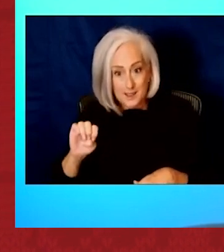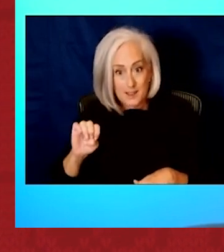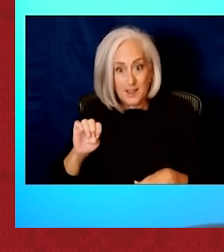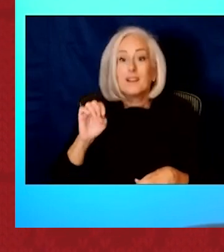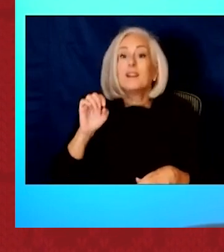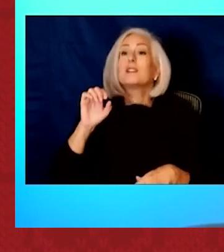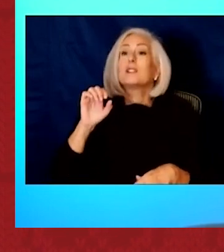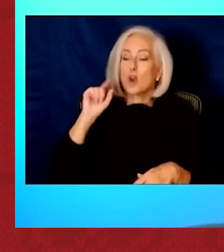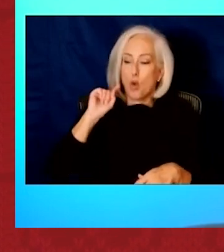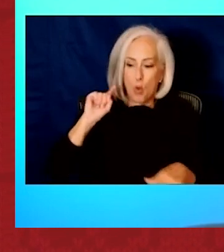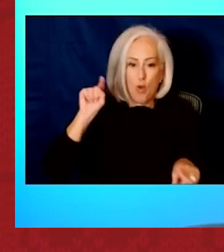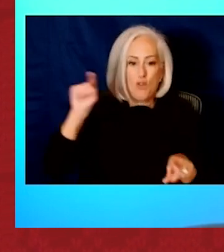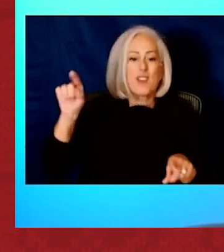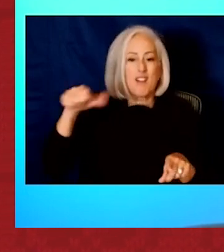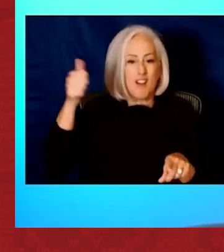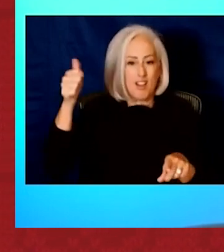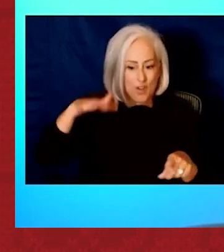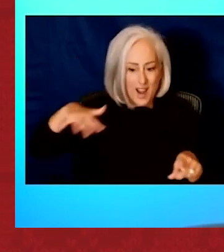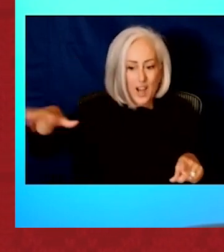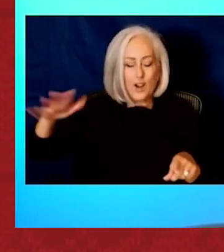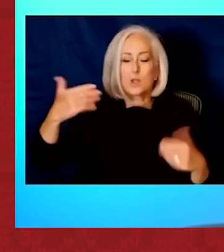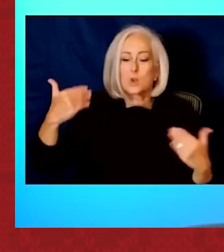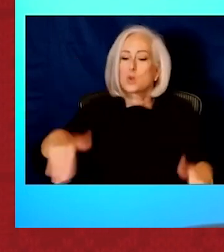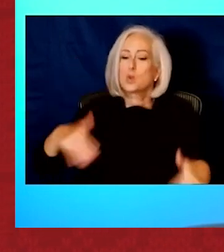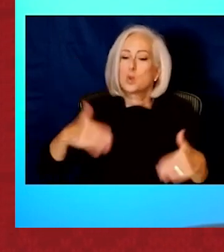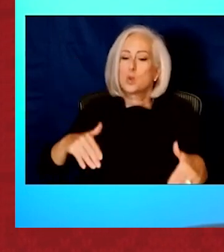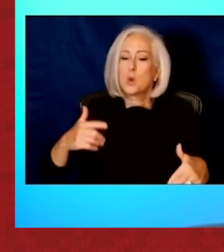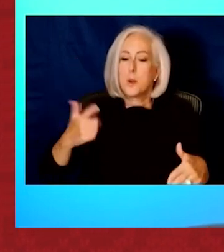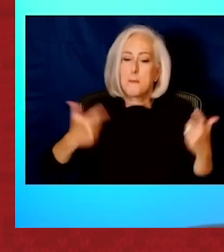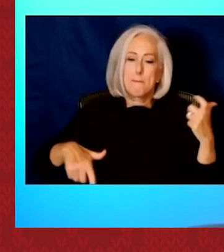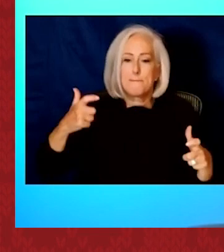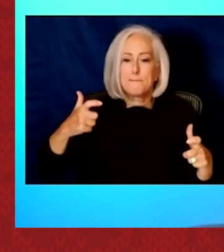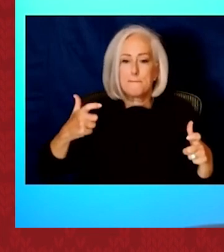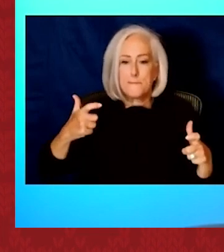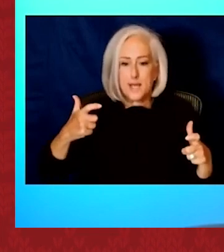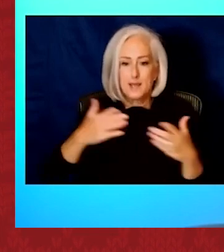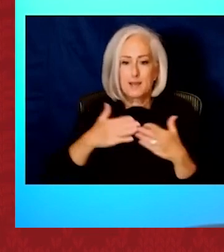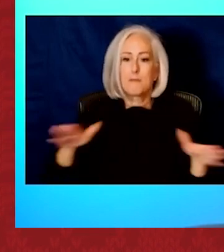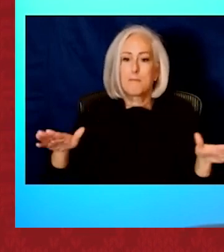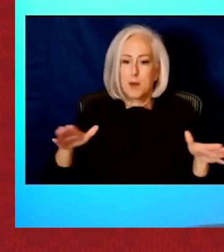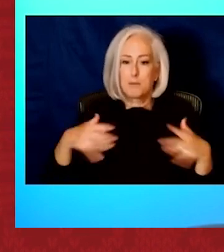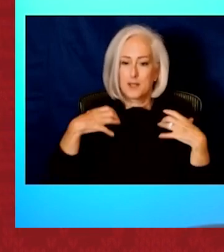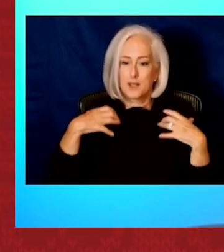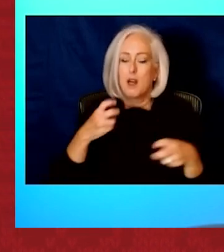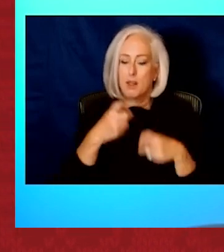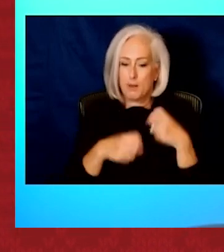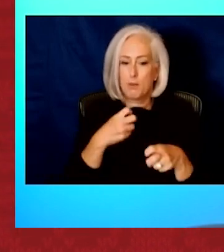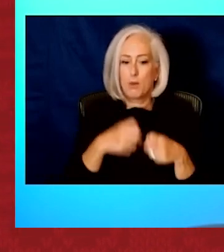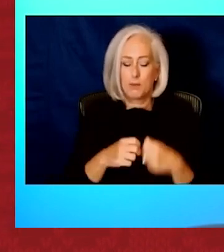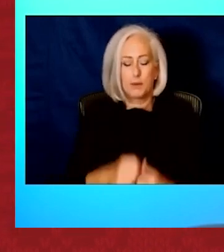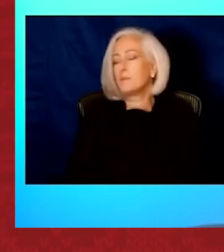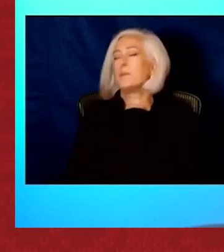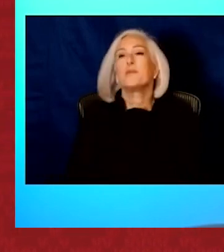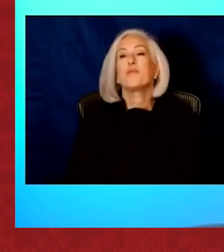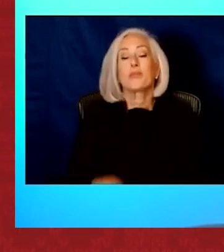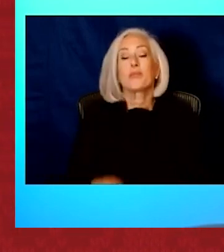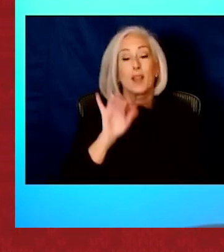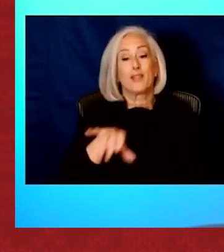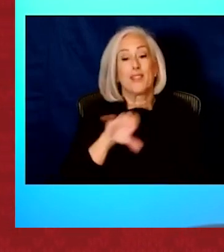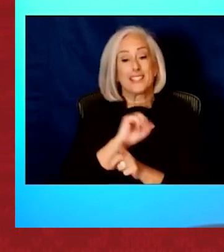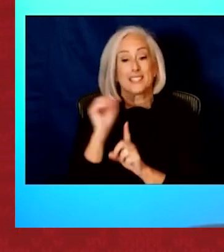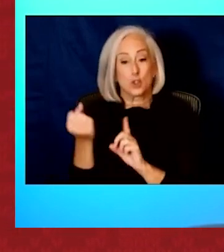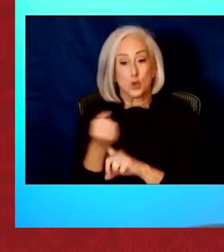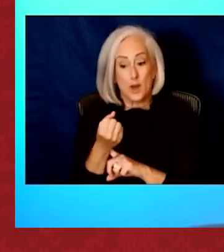problem. It's a big deal there, obviously, as we talked about some of the stats early on. And really, in that situation, you're kind of depending on what snake it